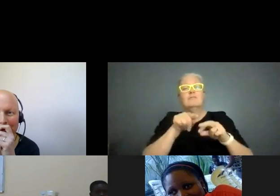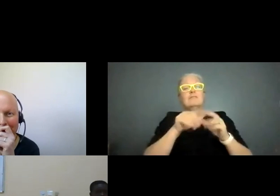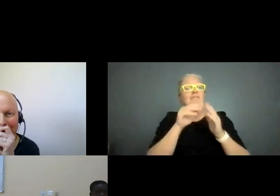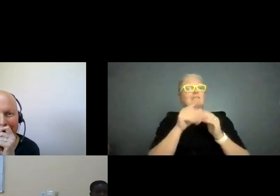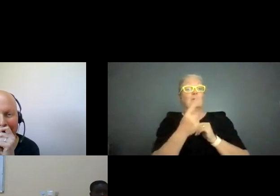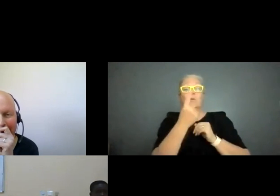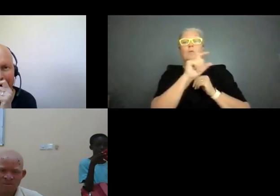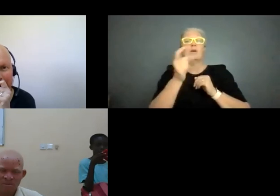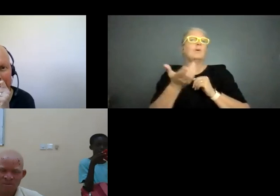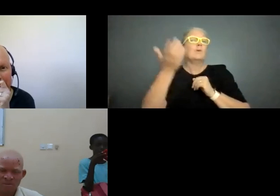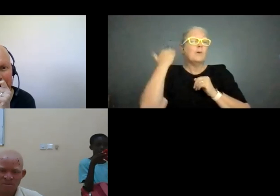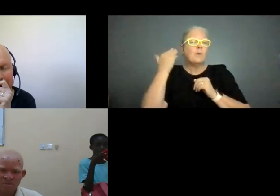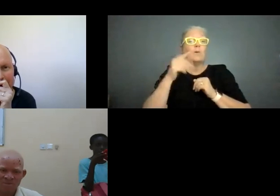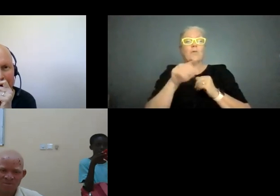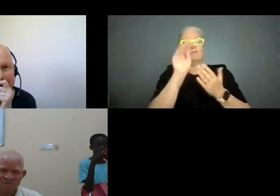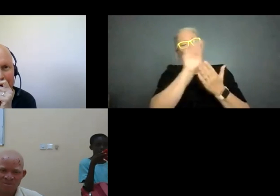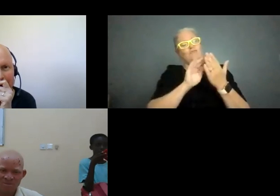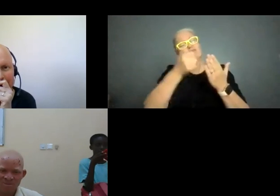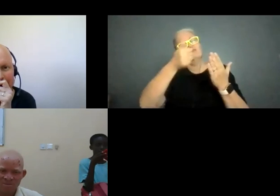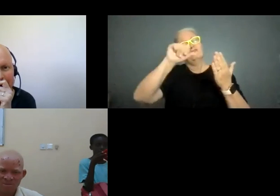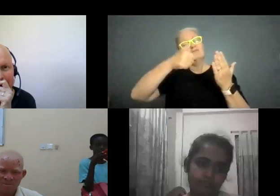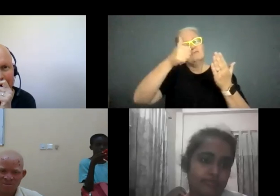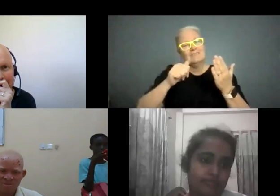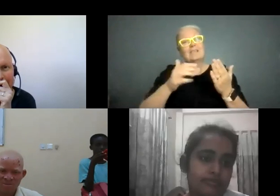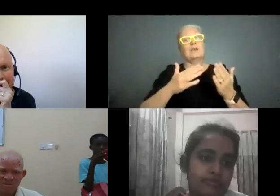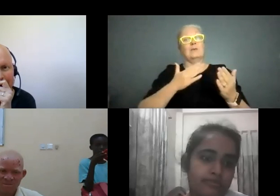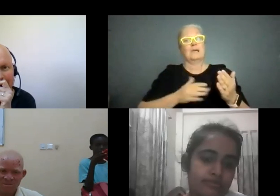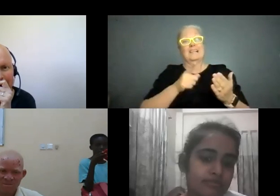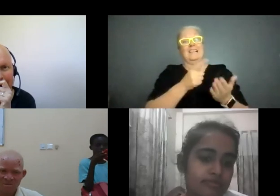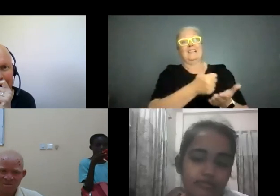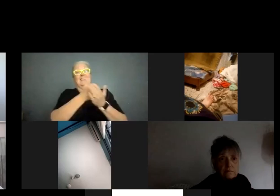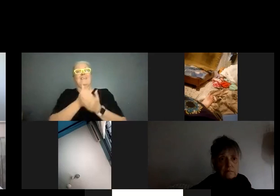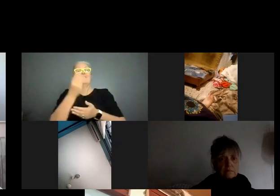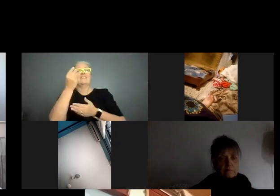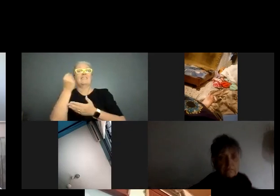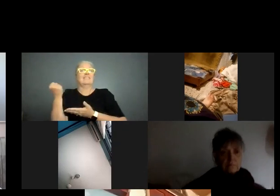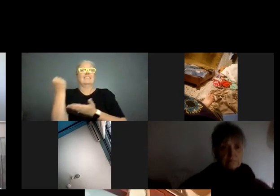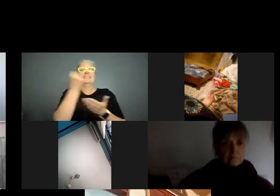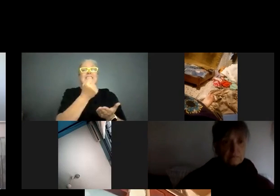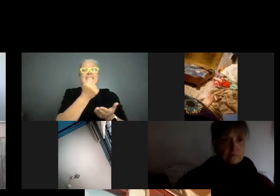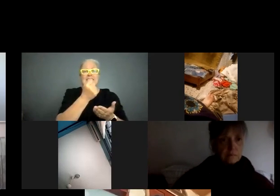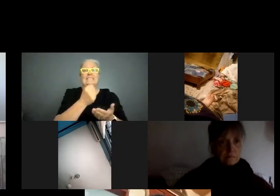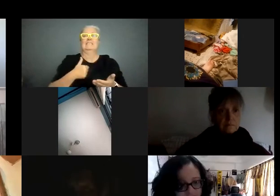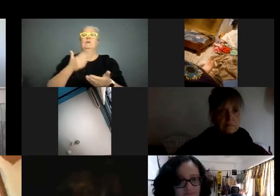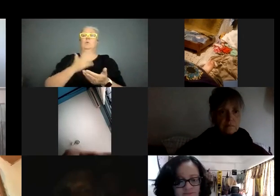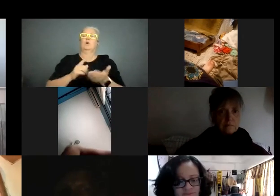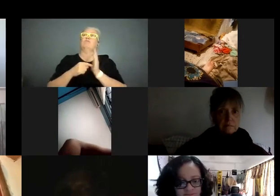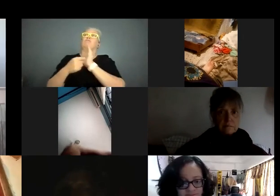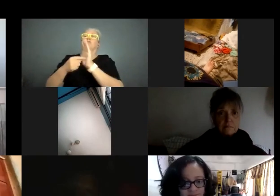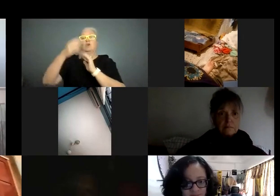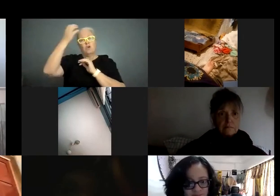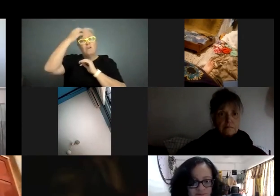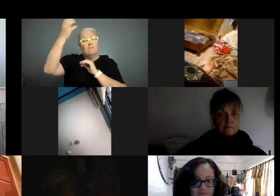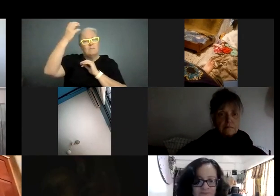week. We need that in order to get more funding to carry on with this work. So we need to show that it's being gratefully